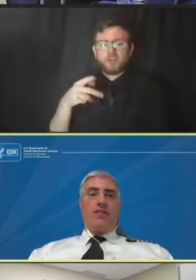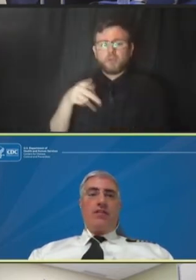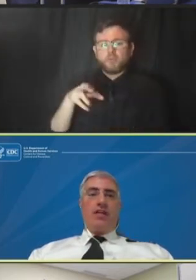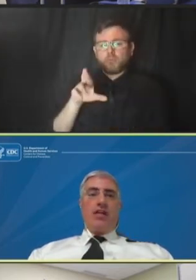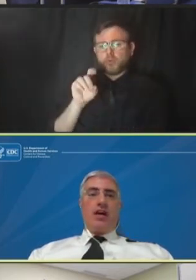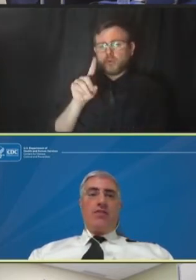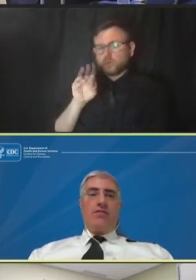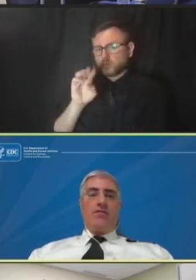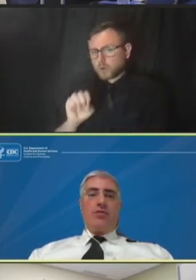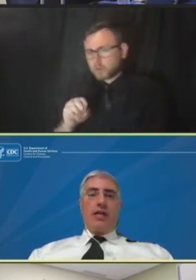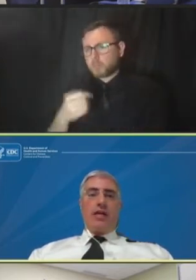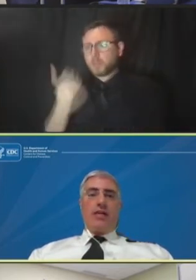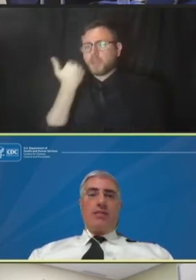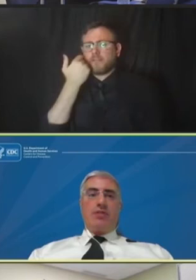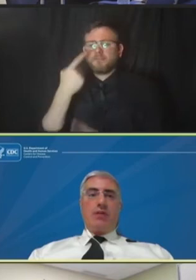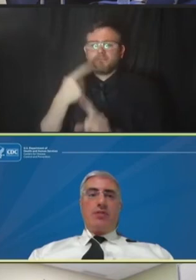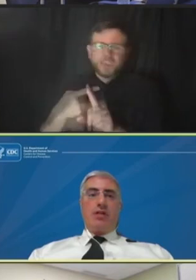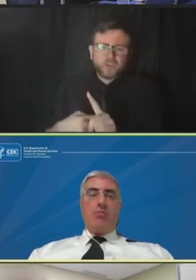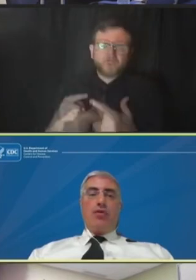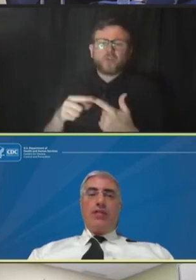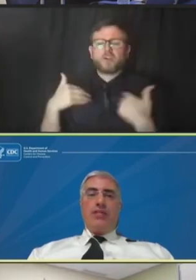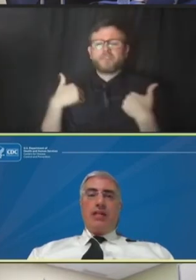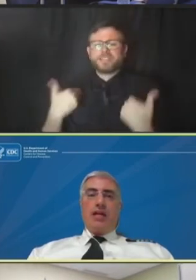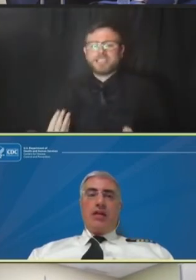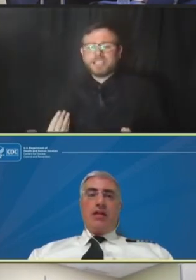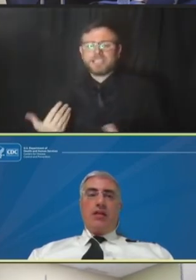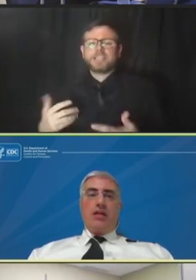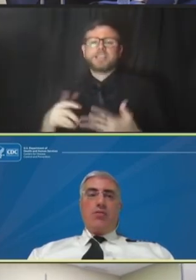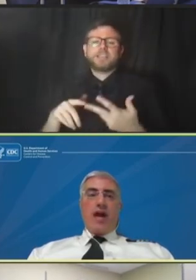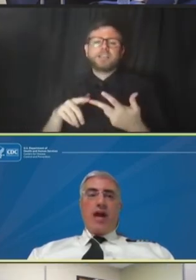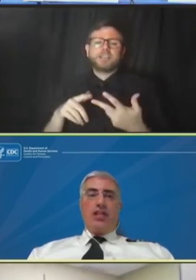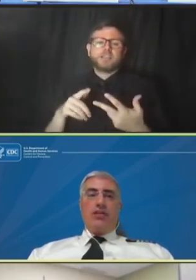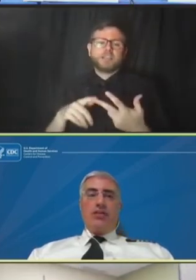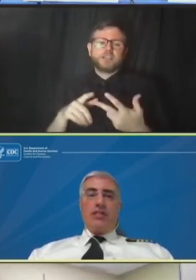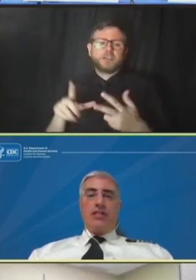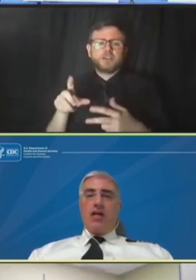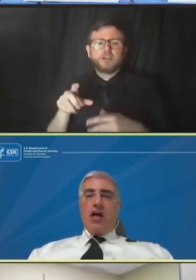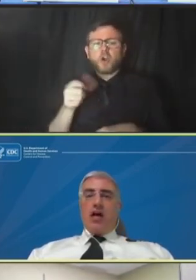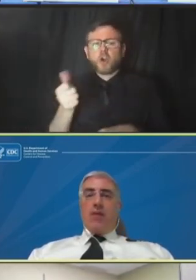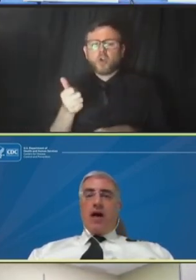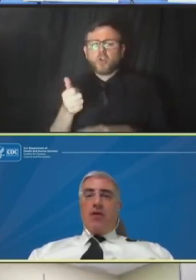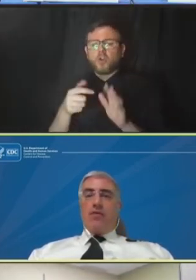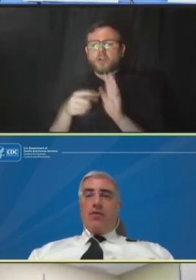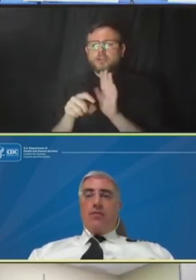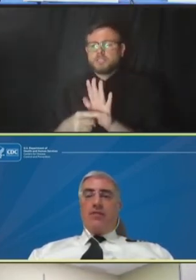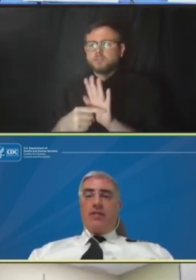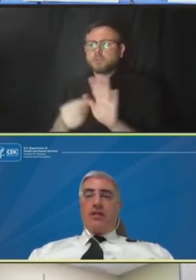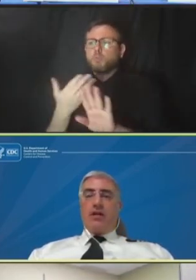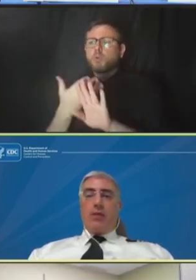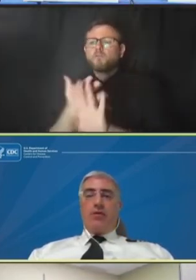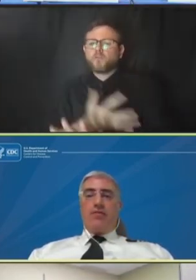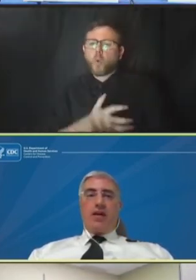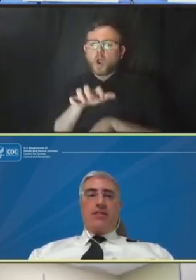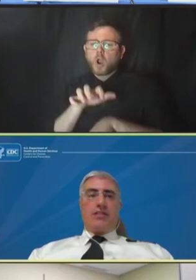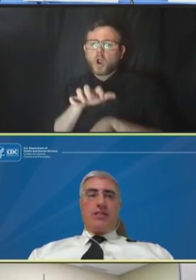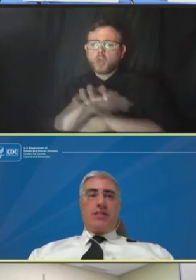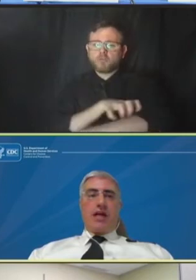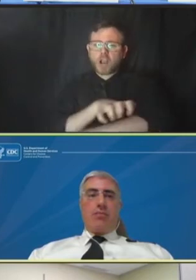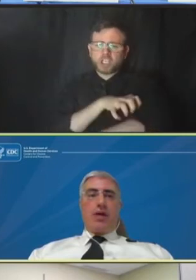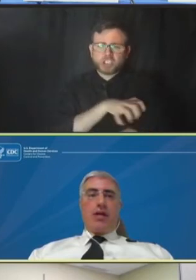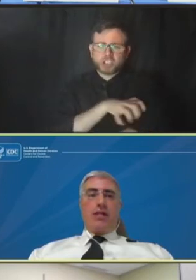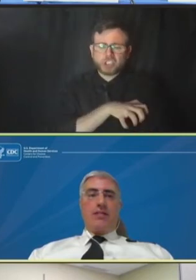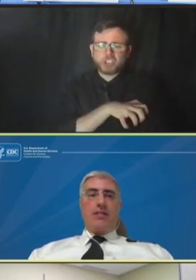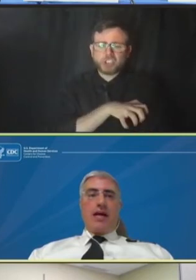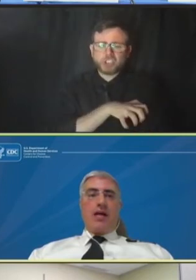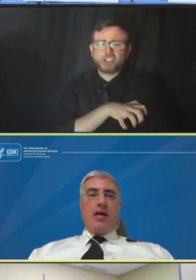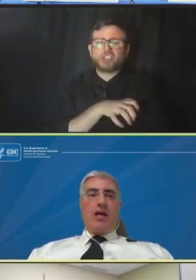fever, fatigue, other flu-like symptoms preceding the rash illness. However, what we've seen in a number of cases in this